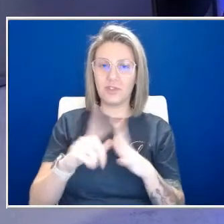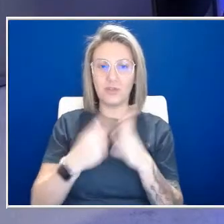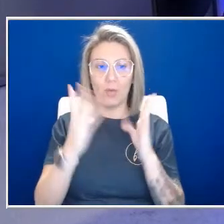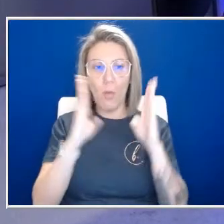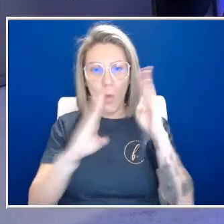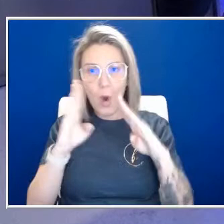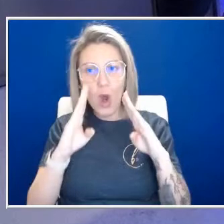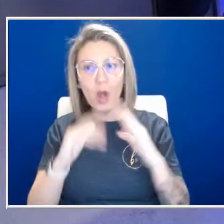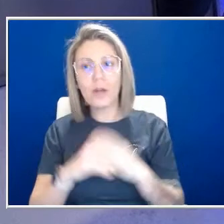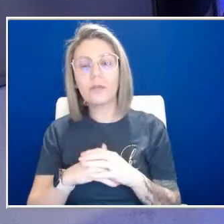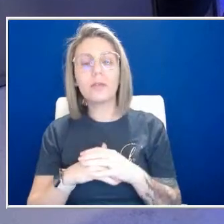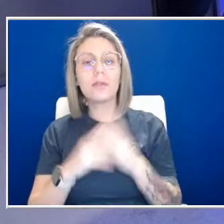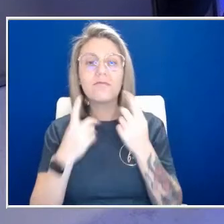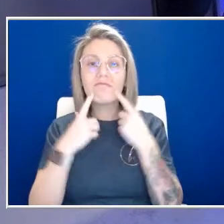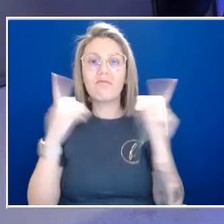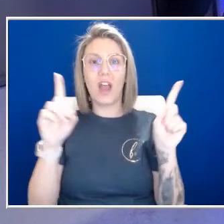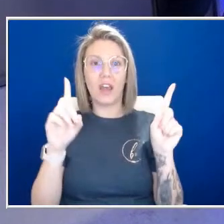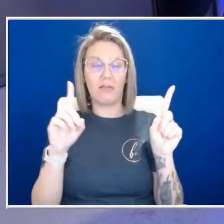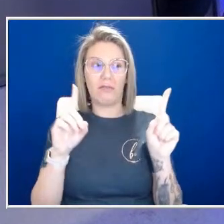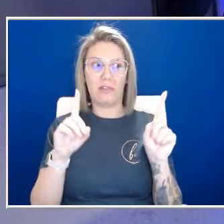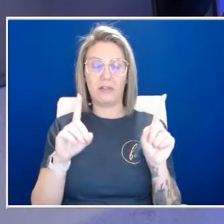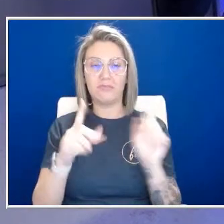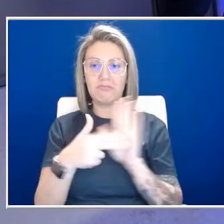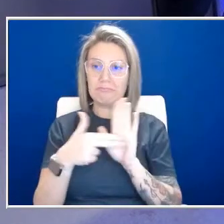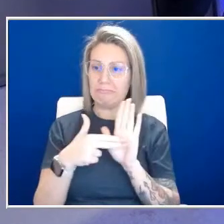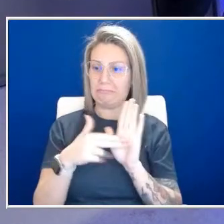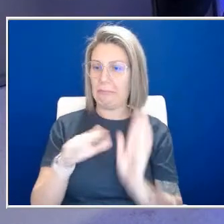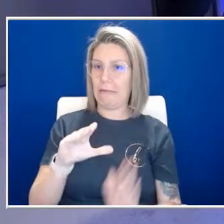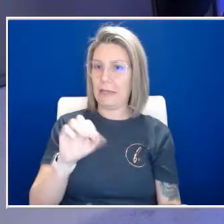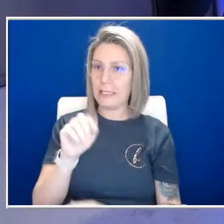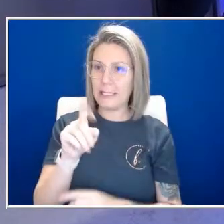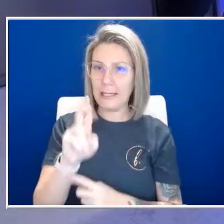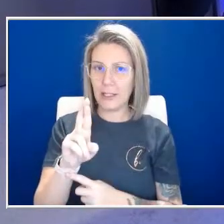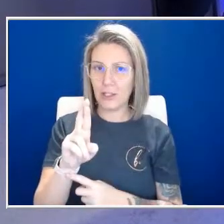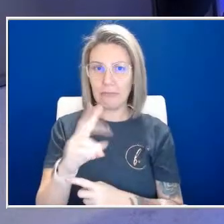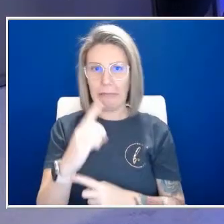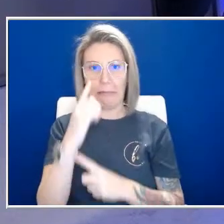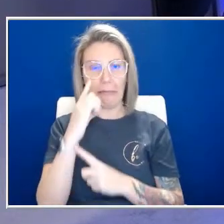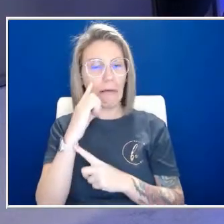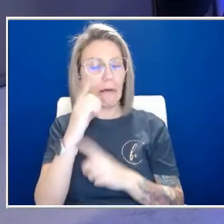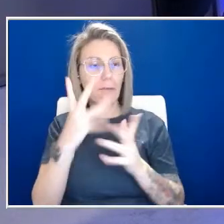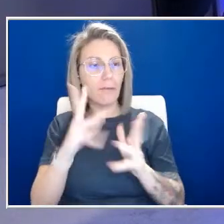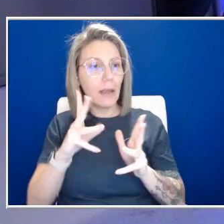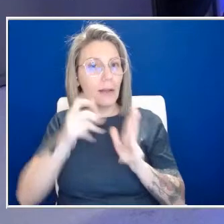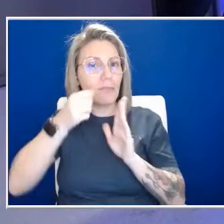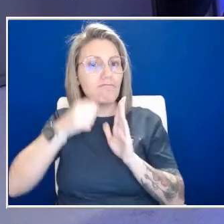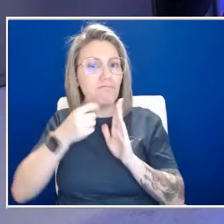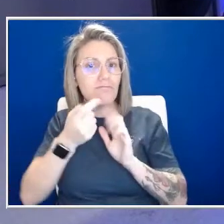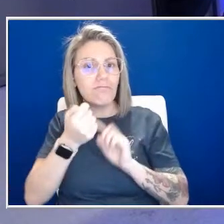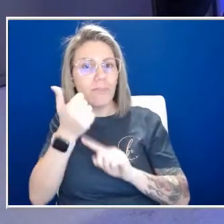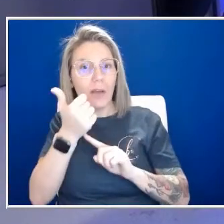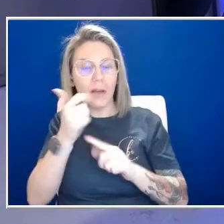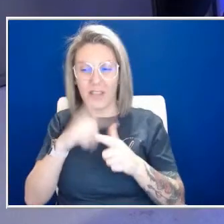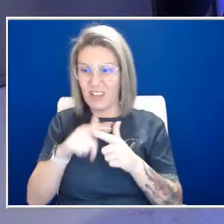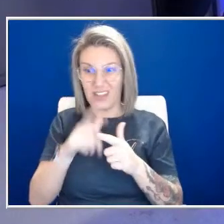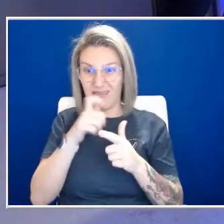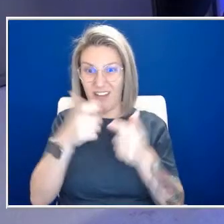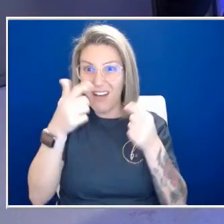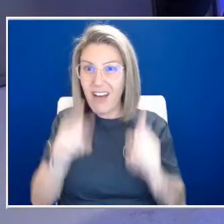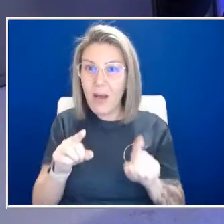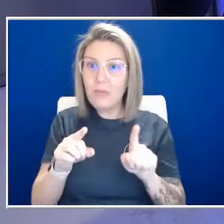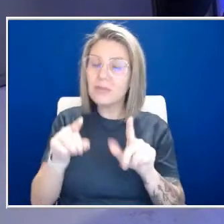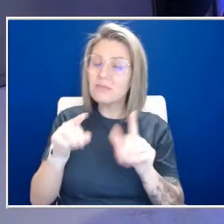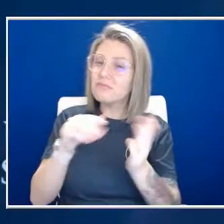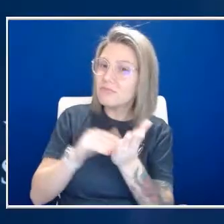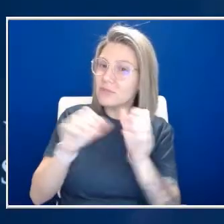the word cancer. They think they have it. They didn't get all of it. Right. Does that happen? Docs, tell us about that.